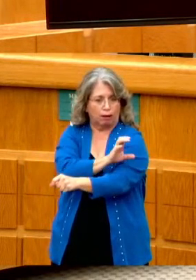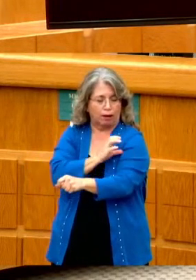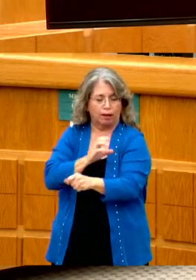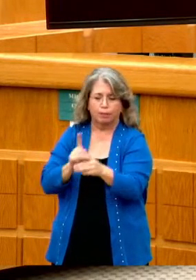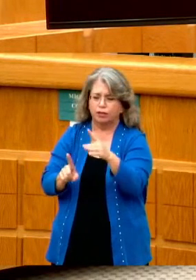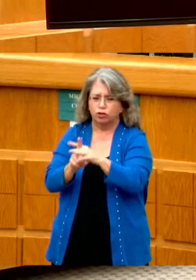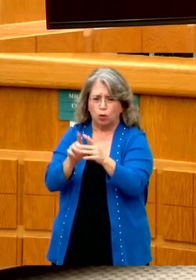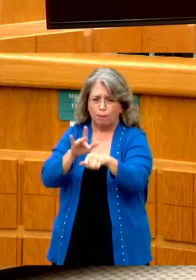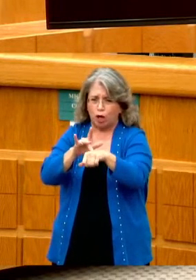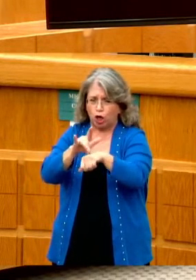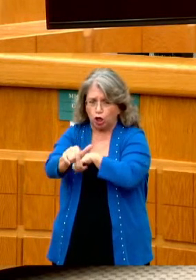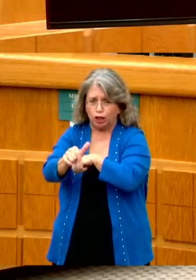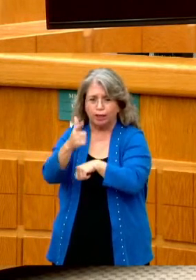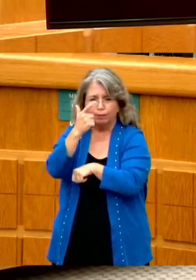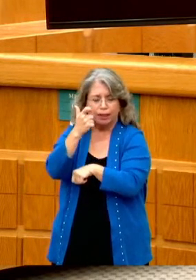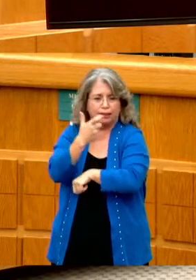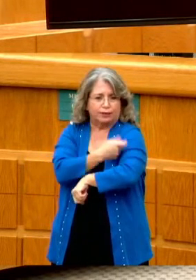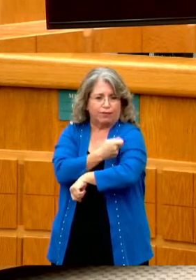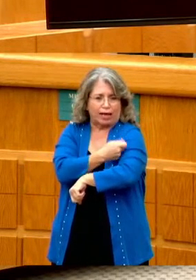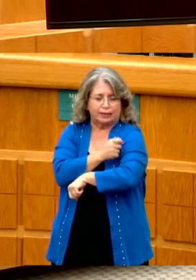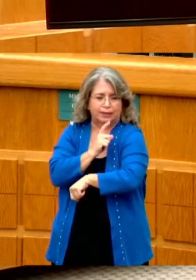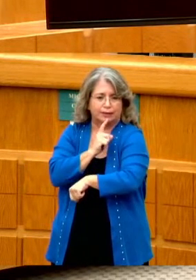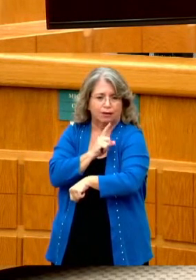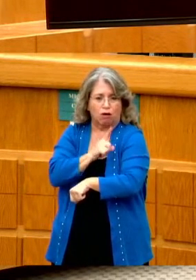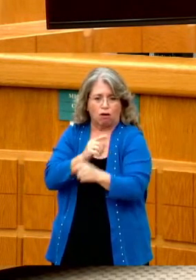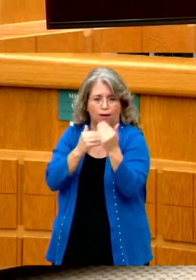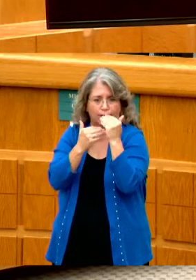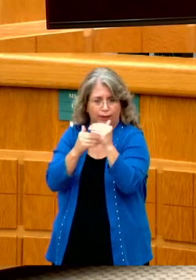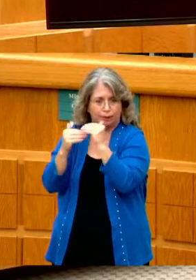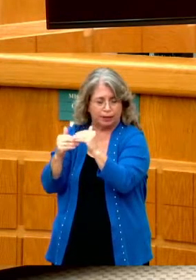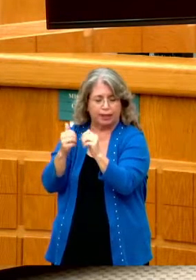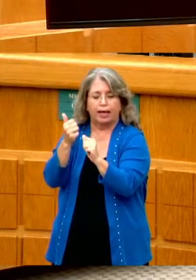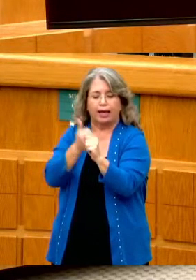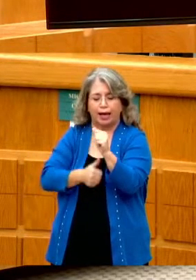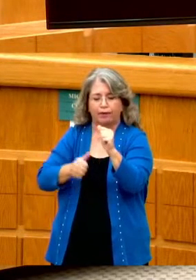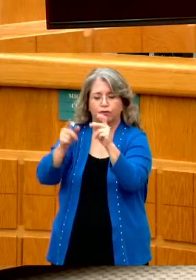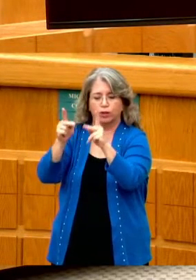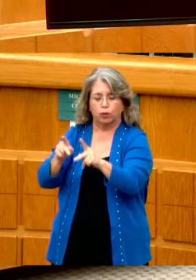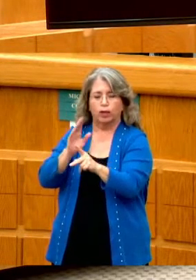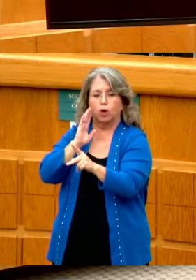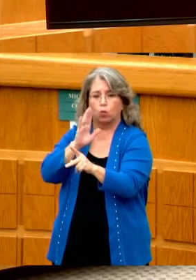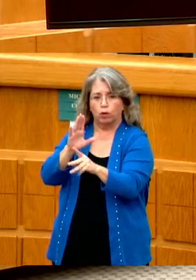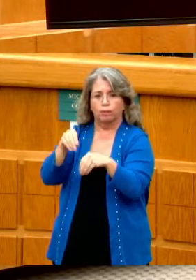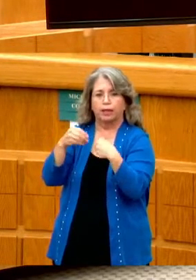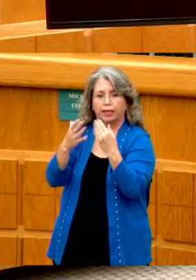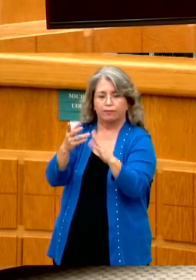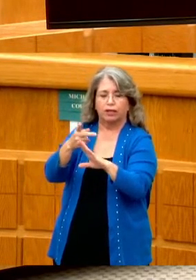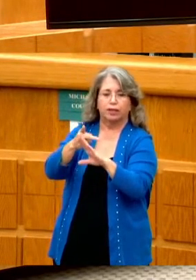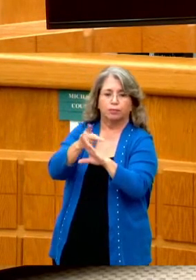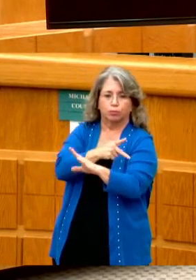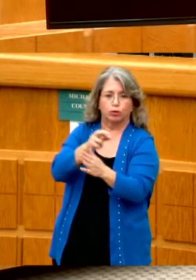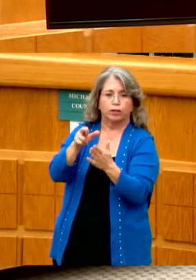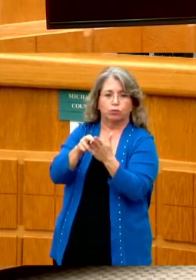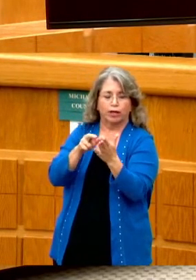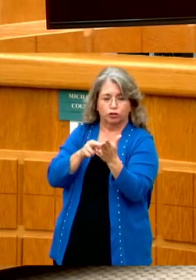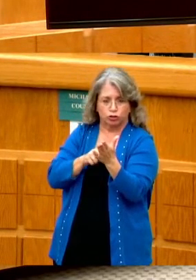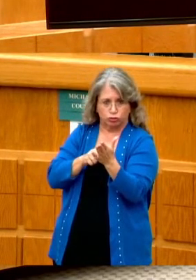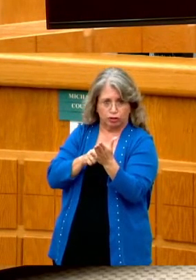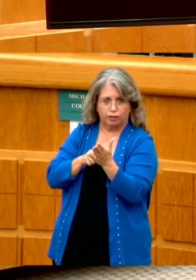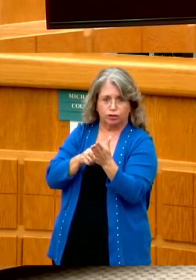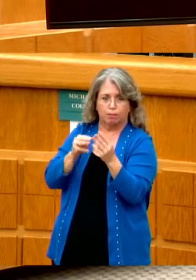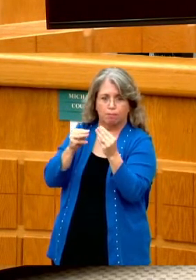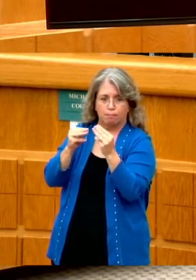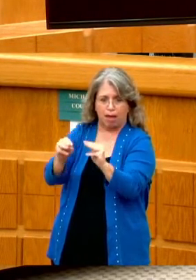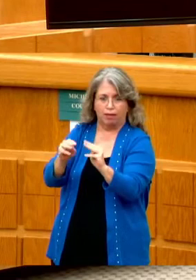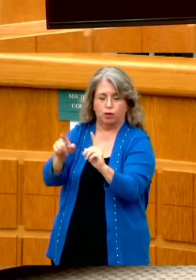limited. Everyone will be offered the same pre-registration method when it is time for your second